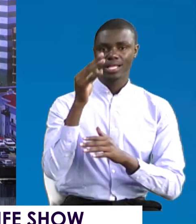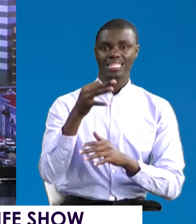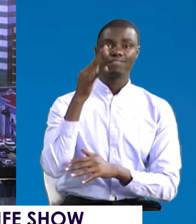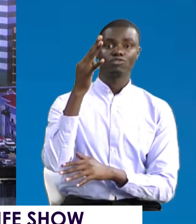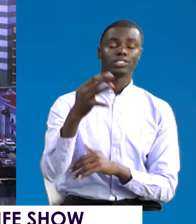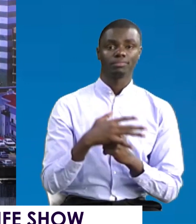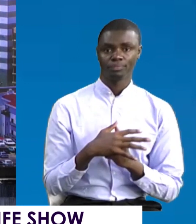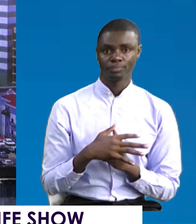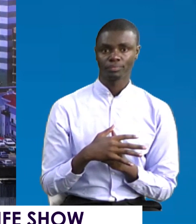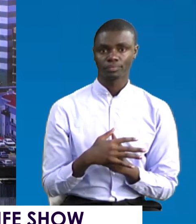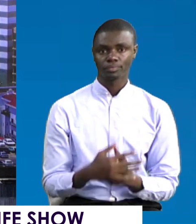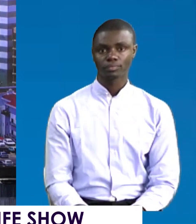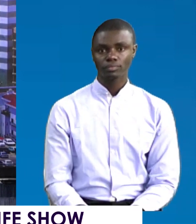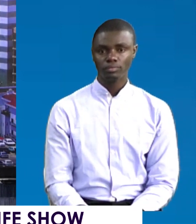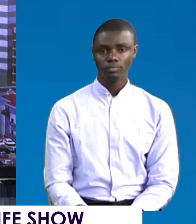future.